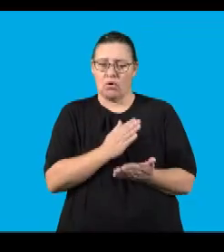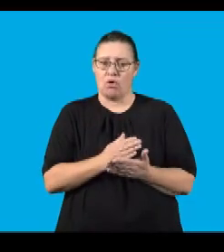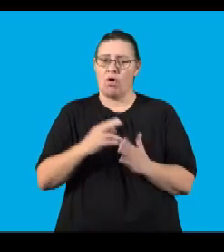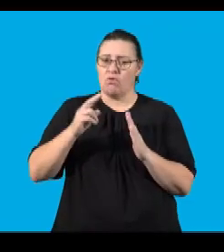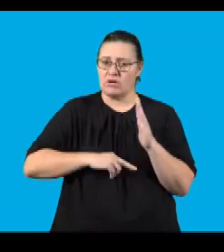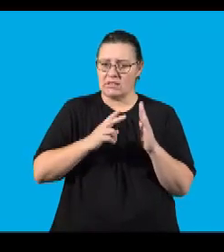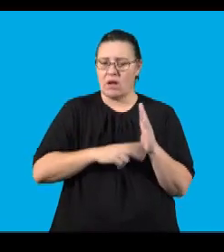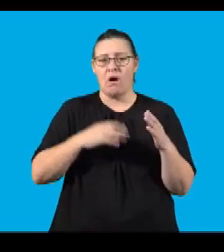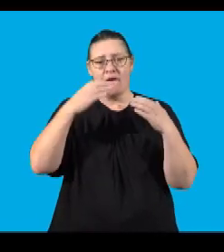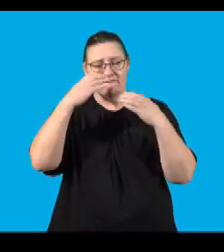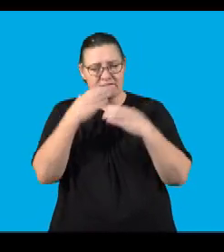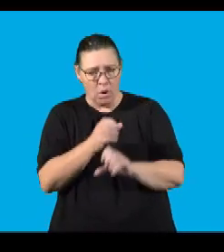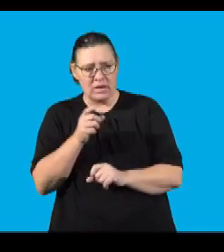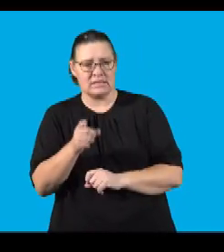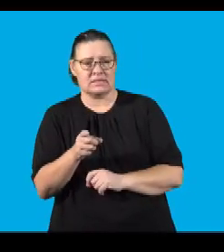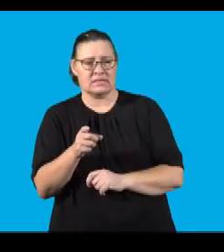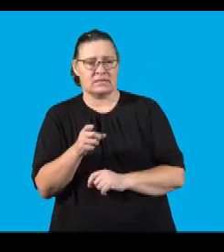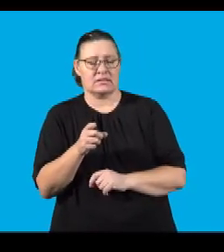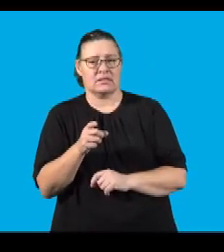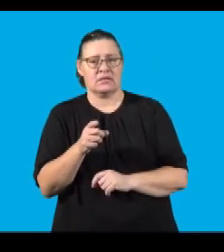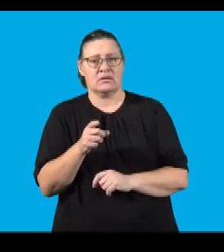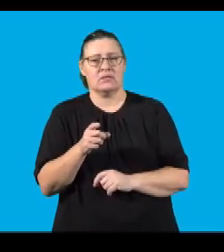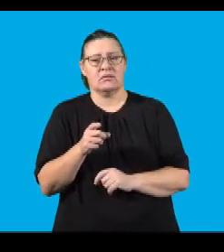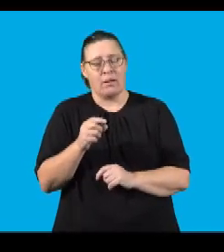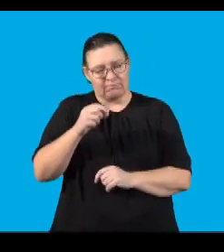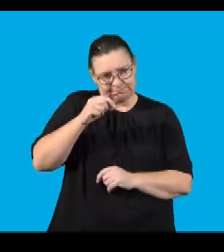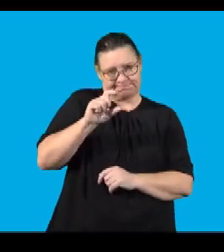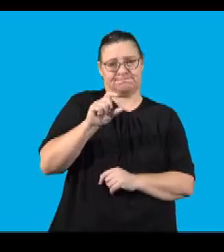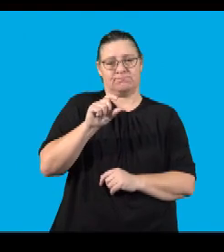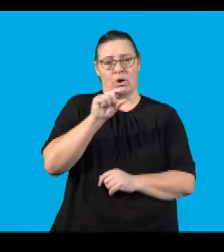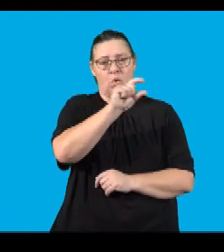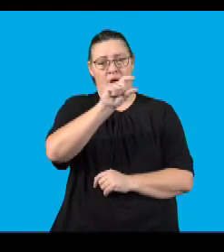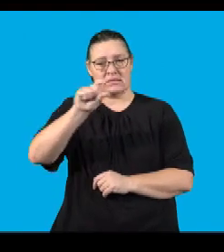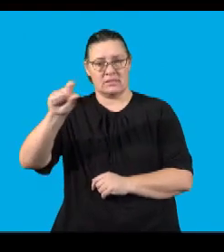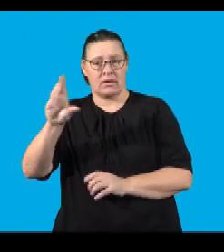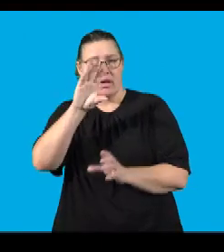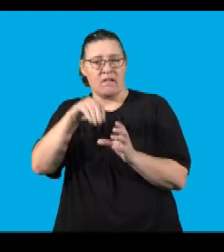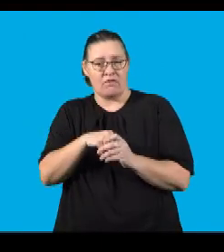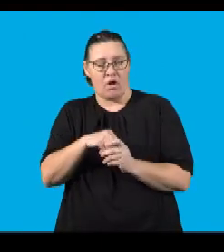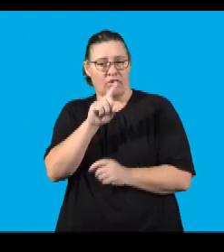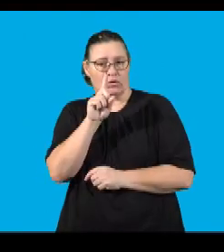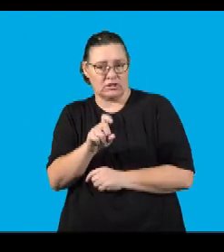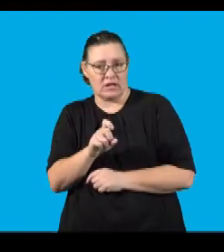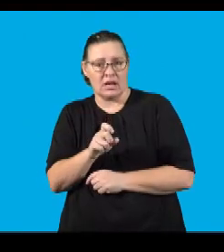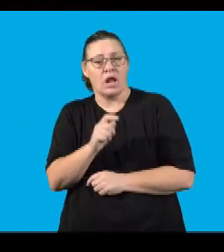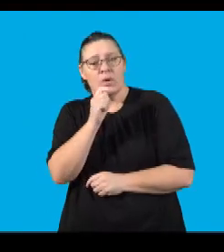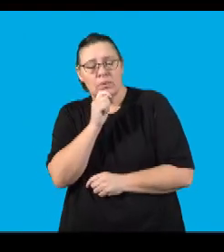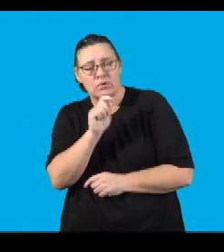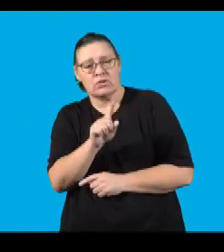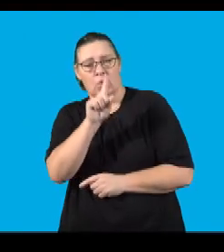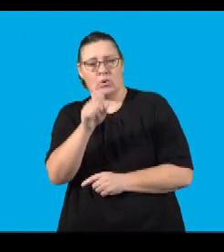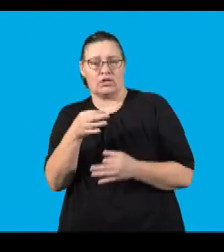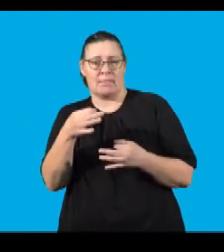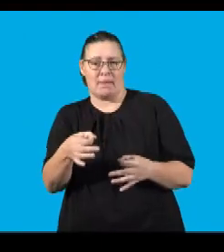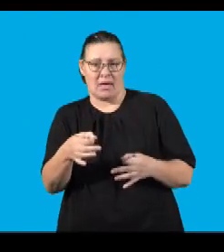make sure that when you're reading, you focus on the bold words that they've given in the question and use